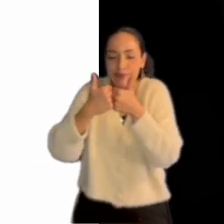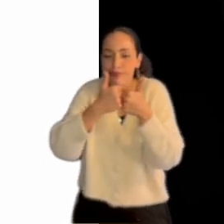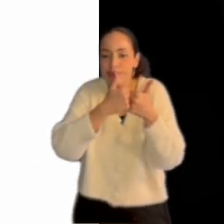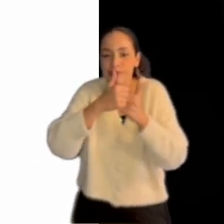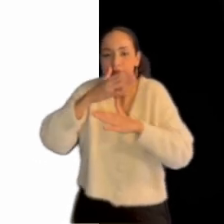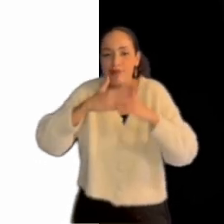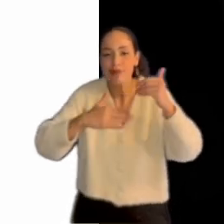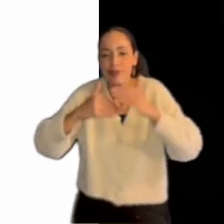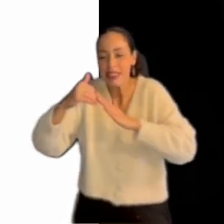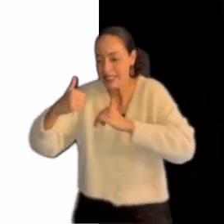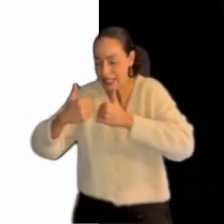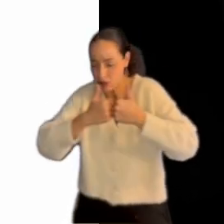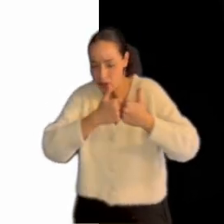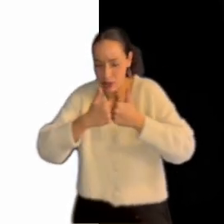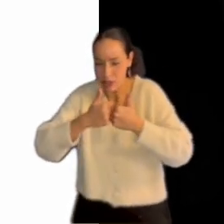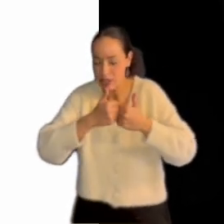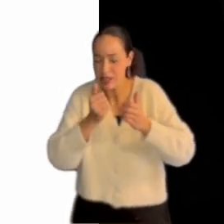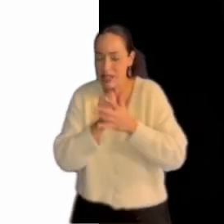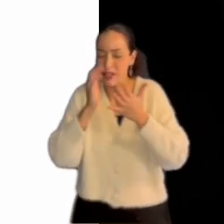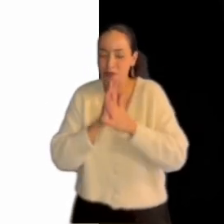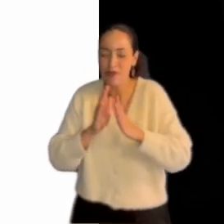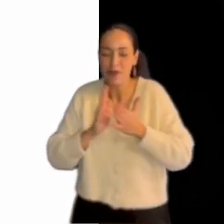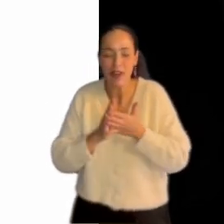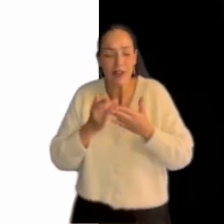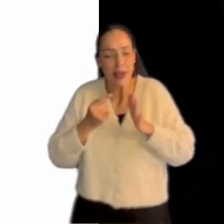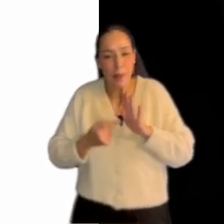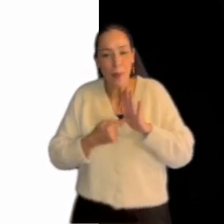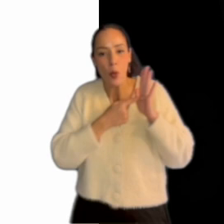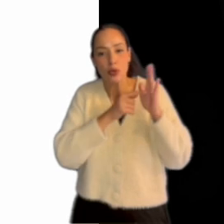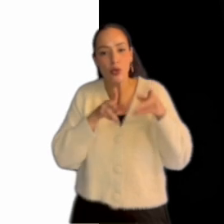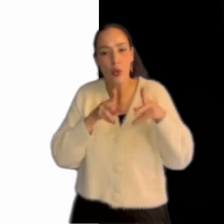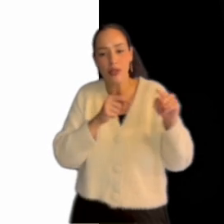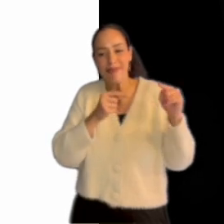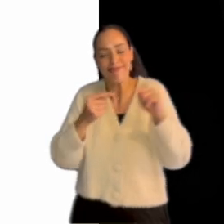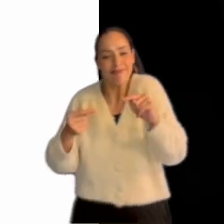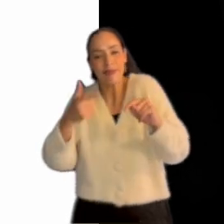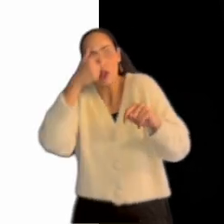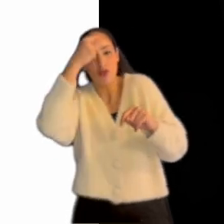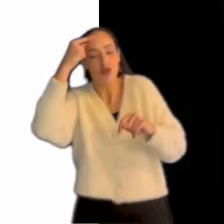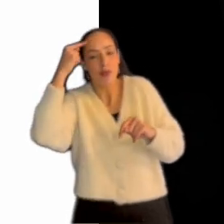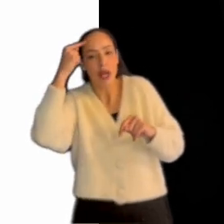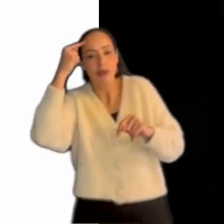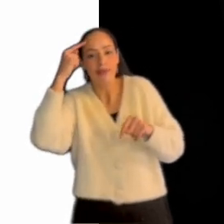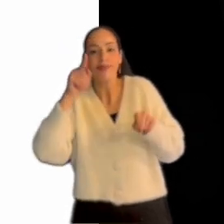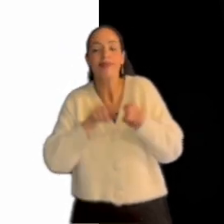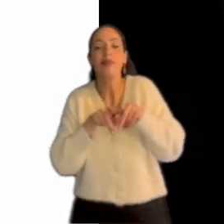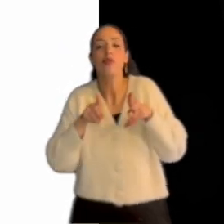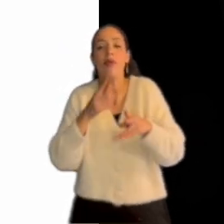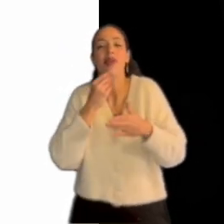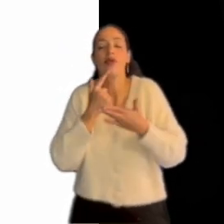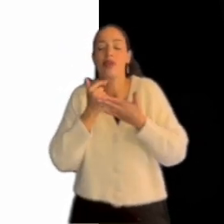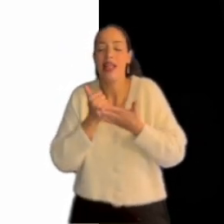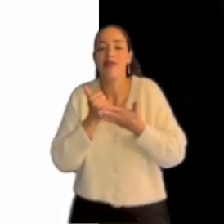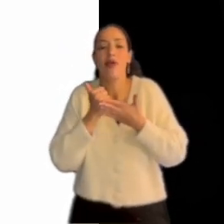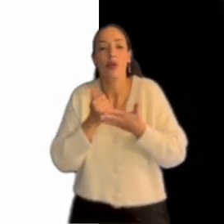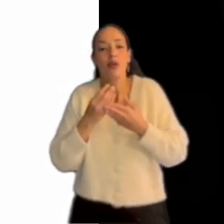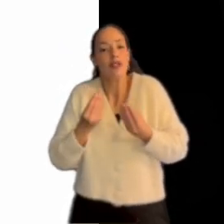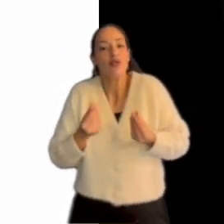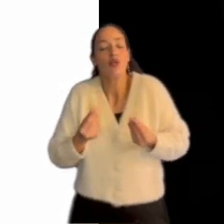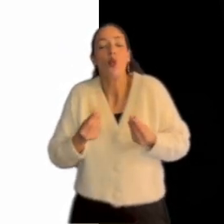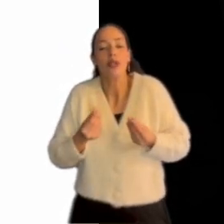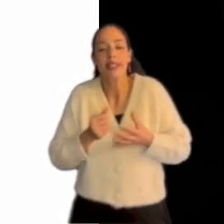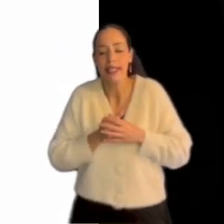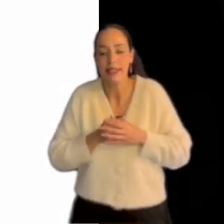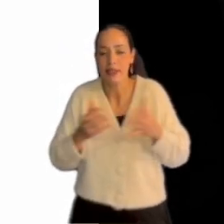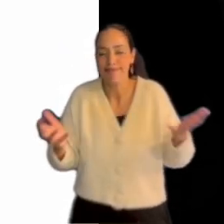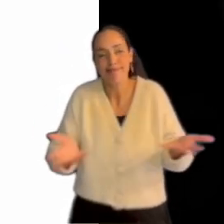the same way that I use therapeutic resources in my practice, I encourage organisations to offer gifts of self-care to their staff, whether through time and